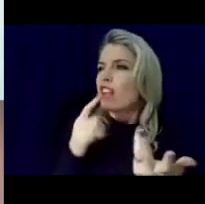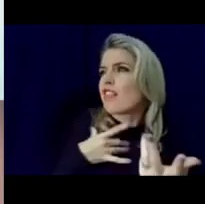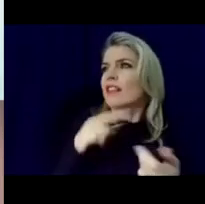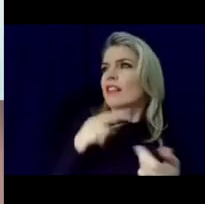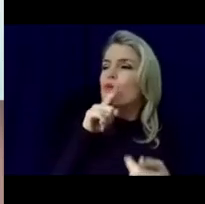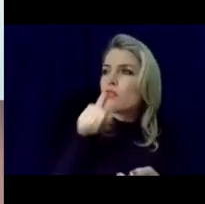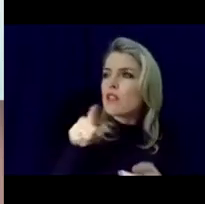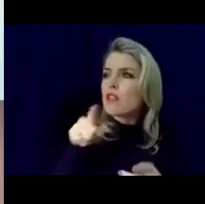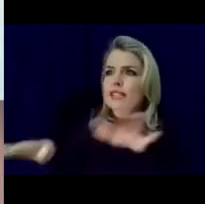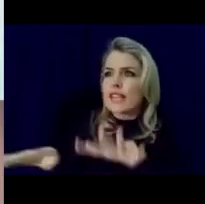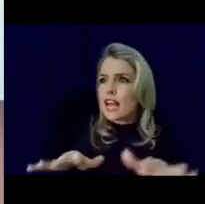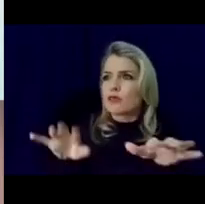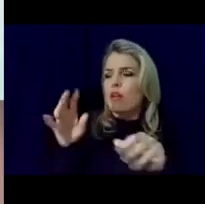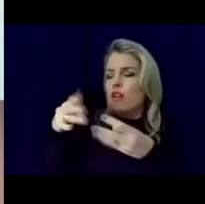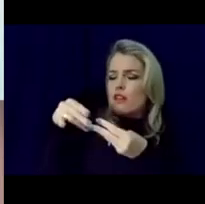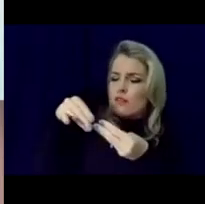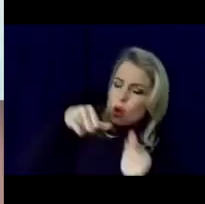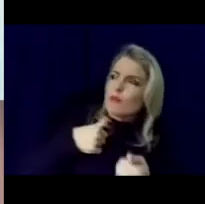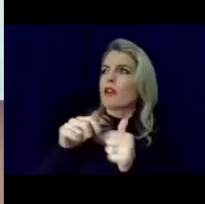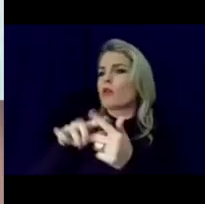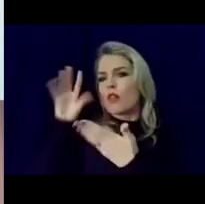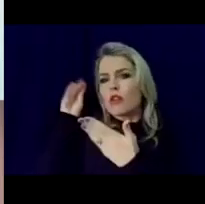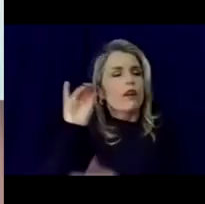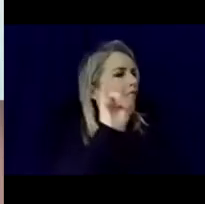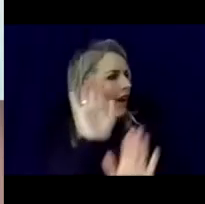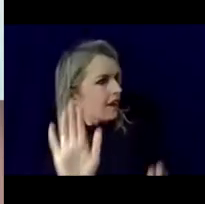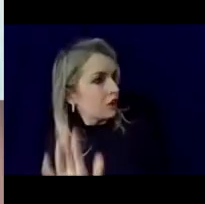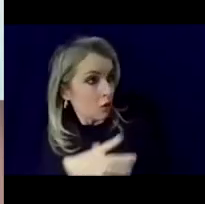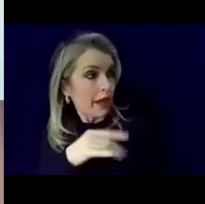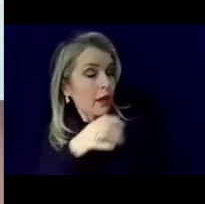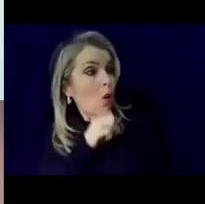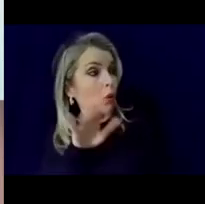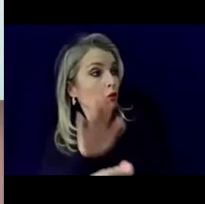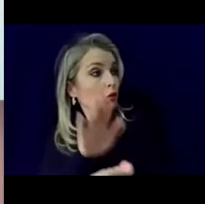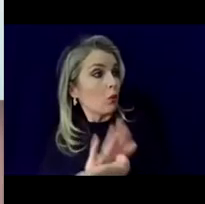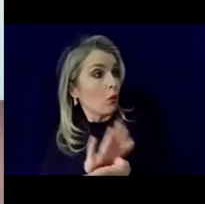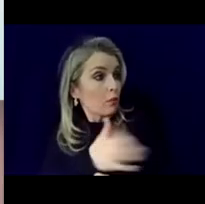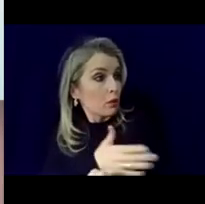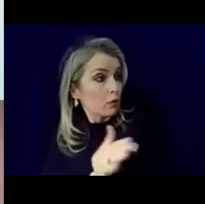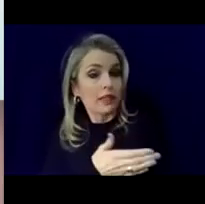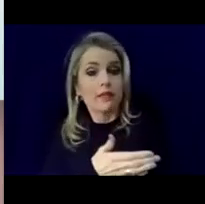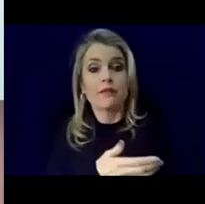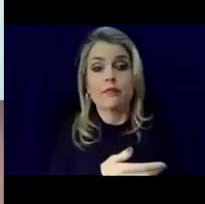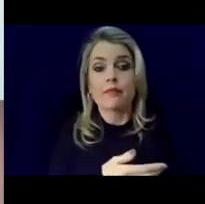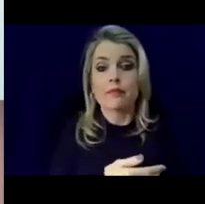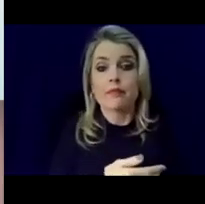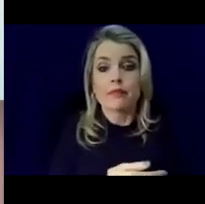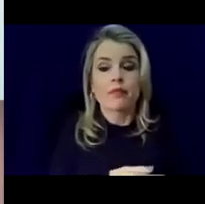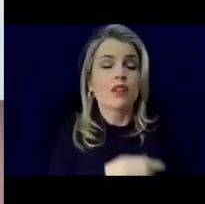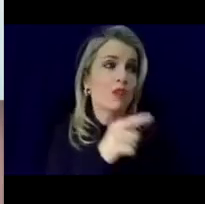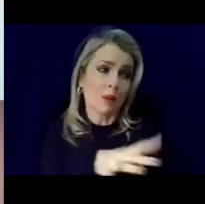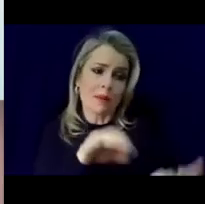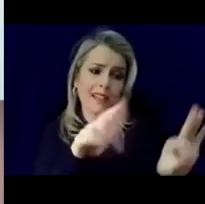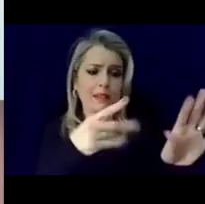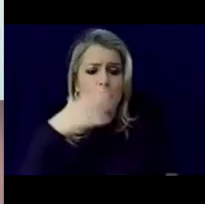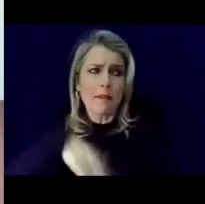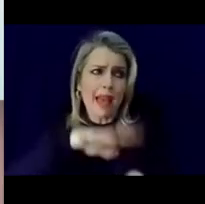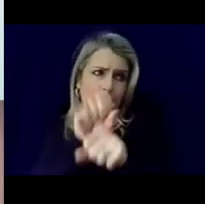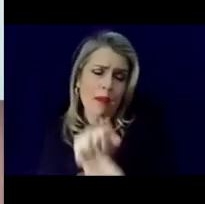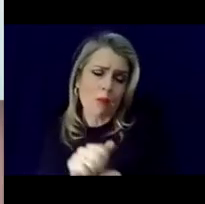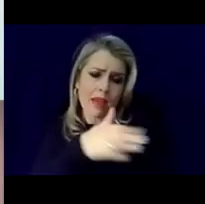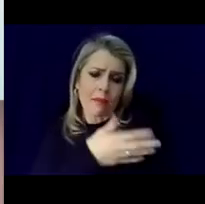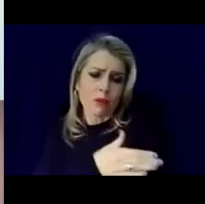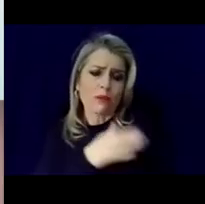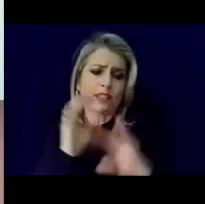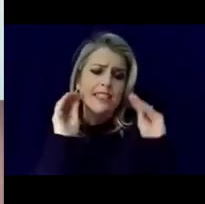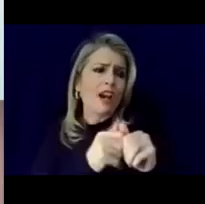I'm trying to learn. Great. You into a lot of old school? You picked up some bad habits. We gotta teach you